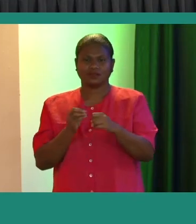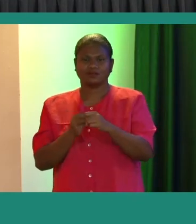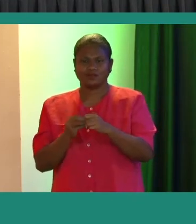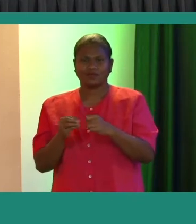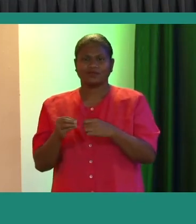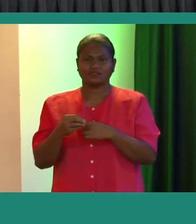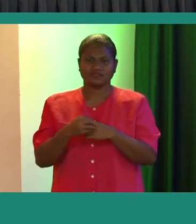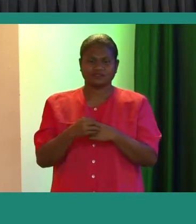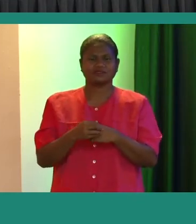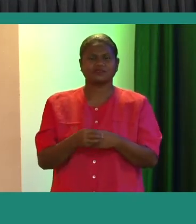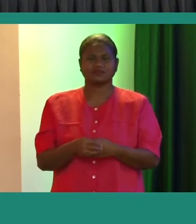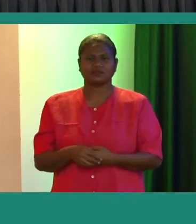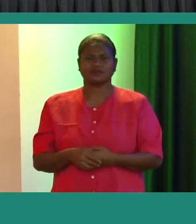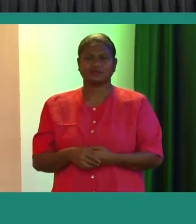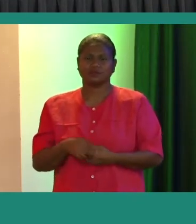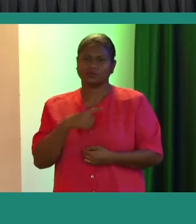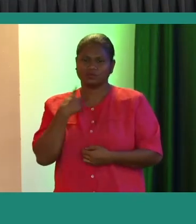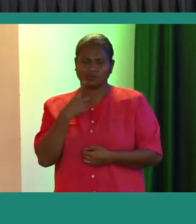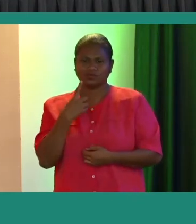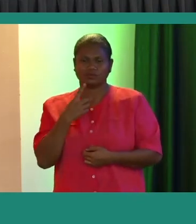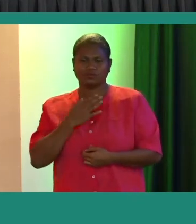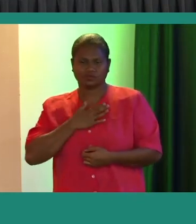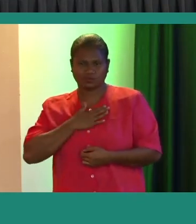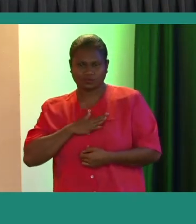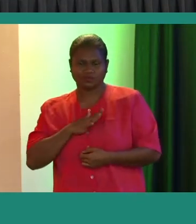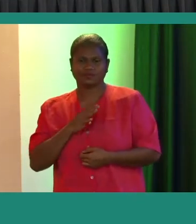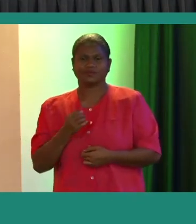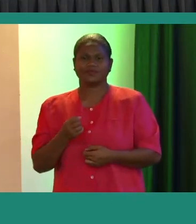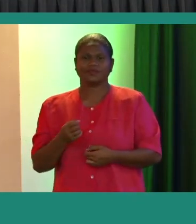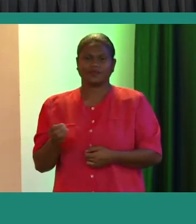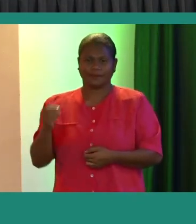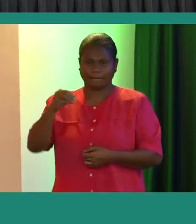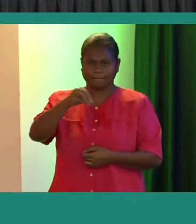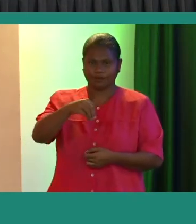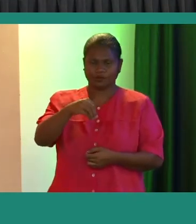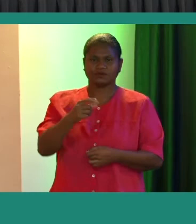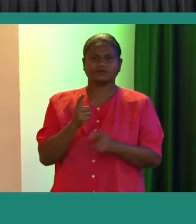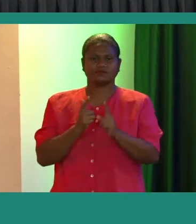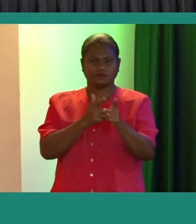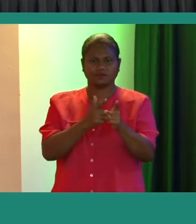the responsibility for implementing that policy.